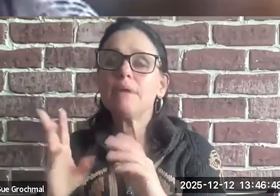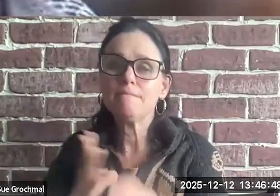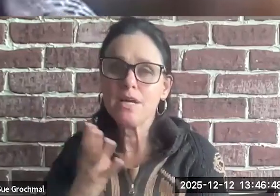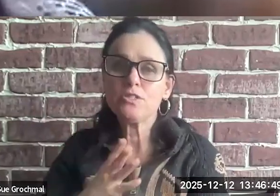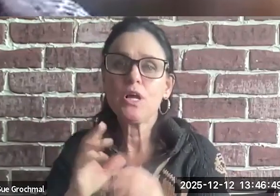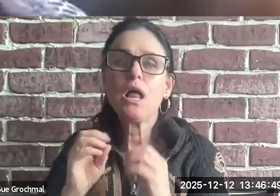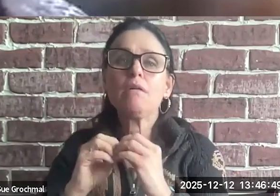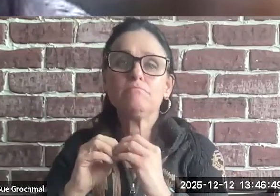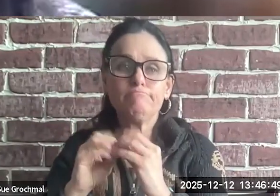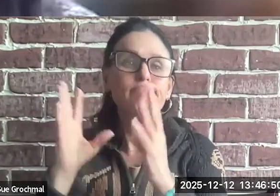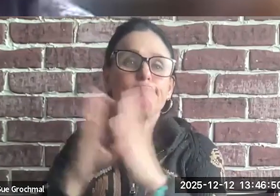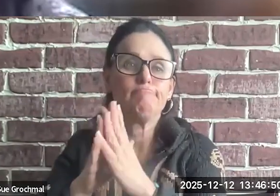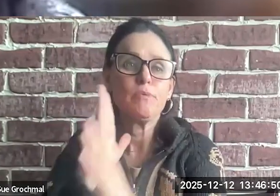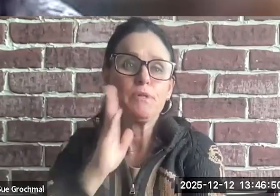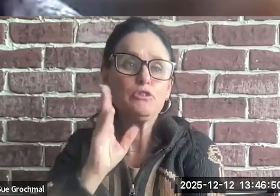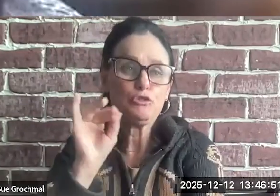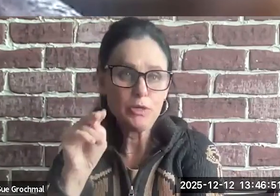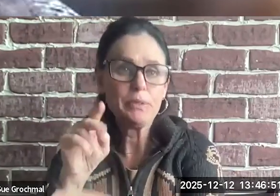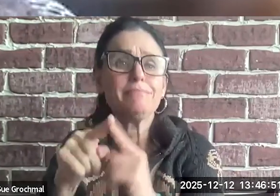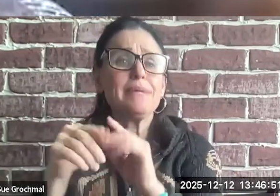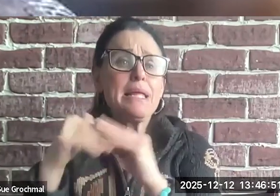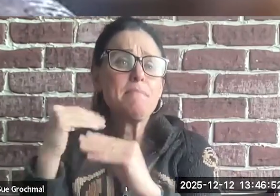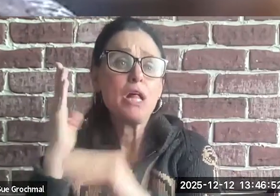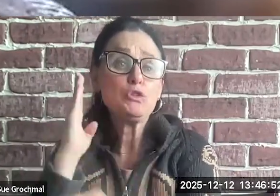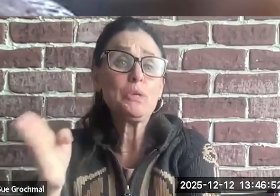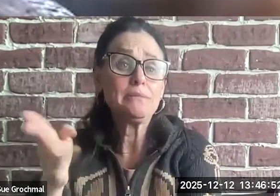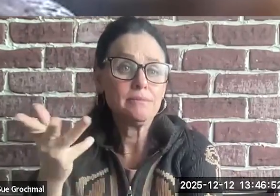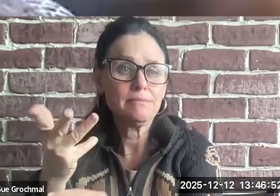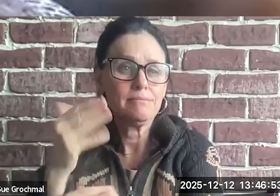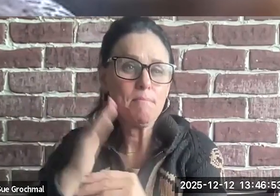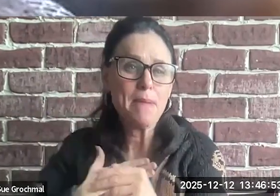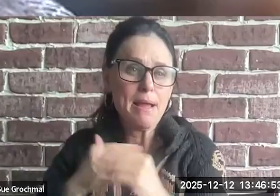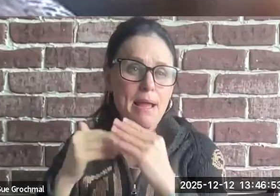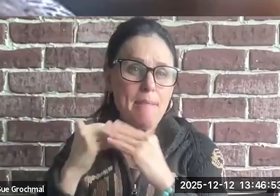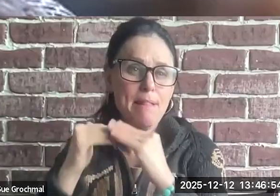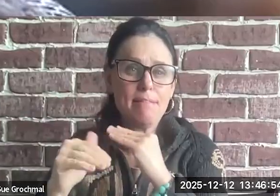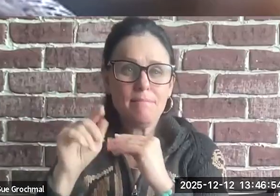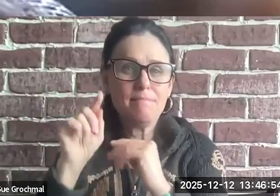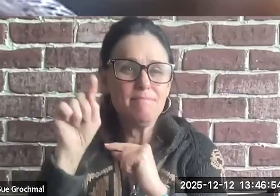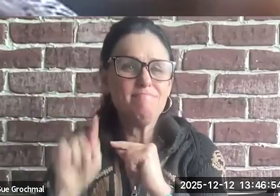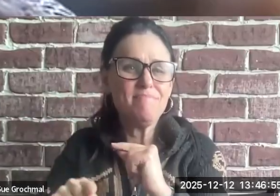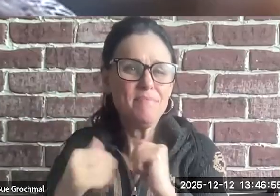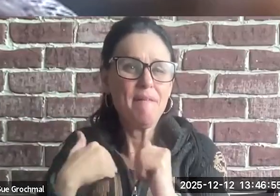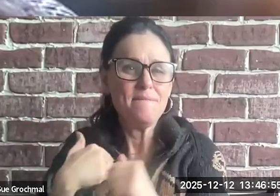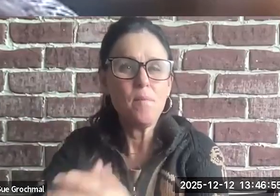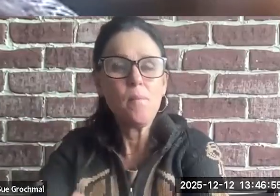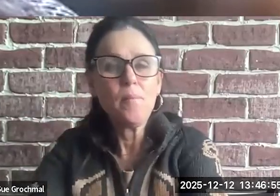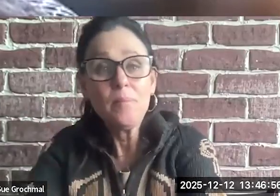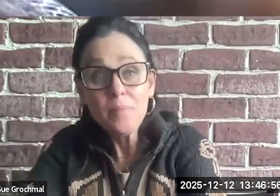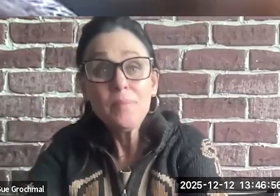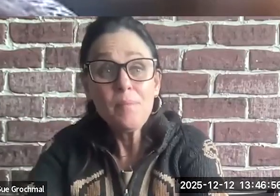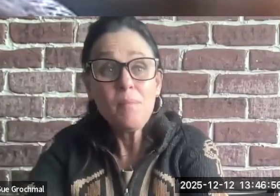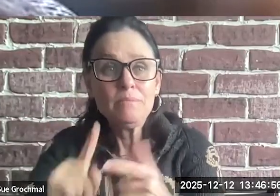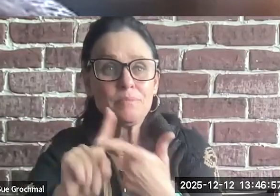in January. You can also just email us directly. I have my email address up there on the screen. And